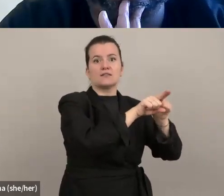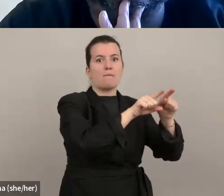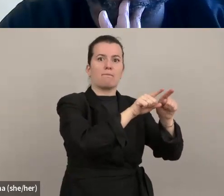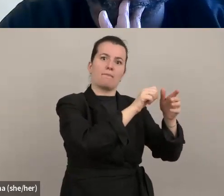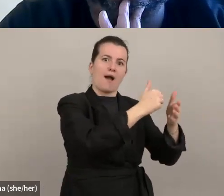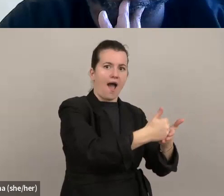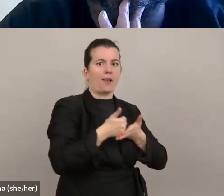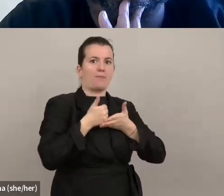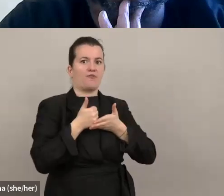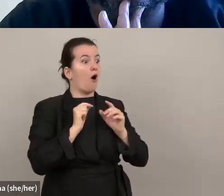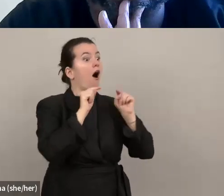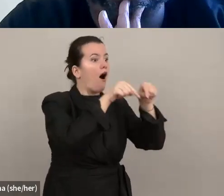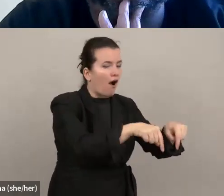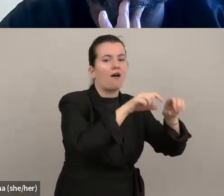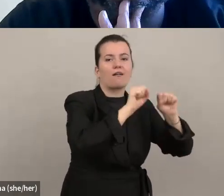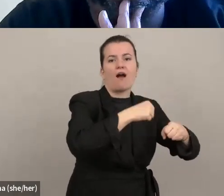solution.